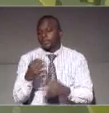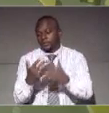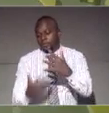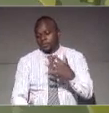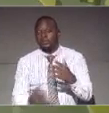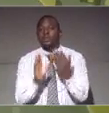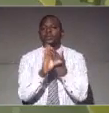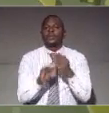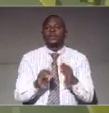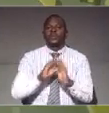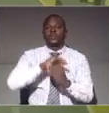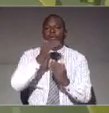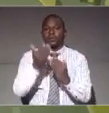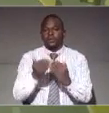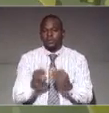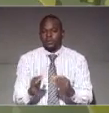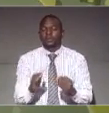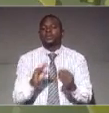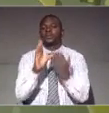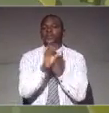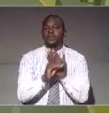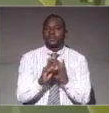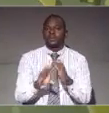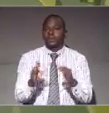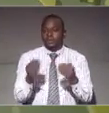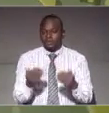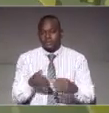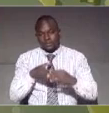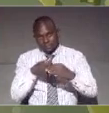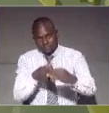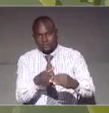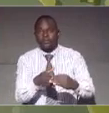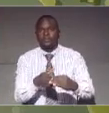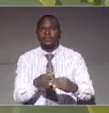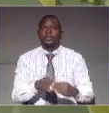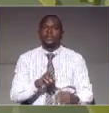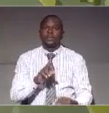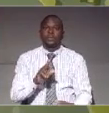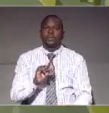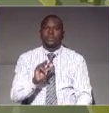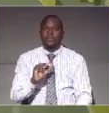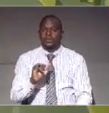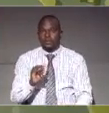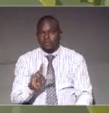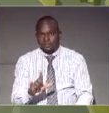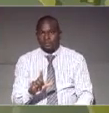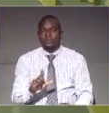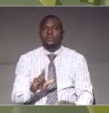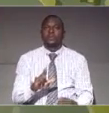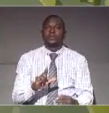at Masindi State Lodge in Masindi District. The team, led by Rear Admiral Ross Albon